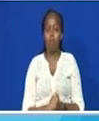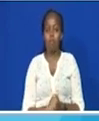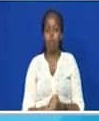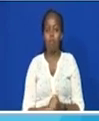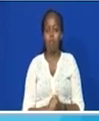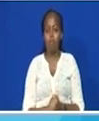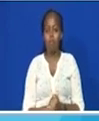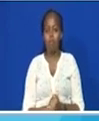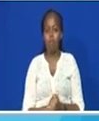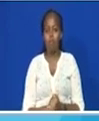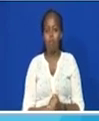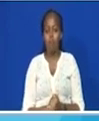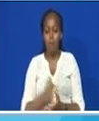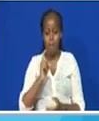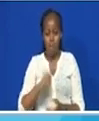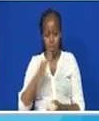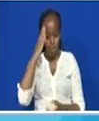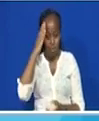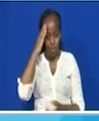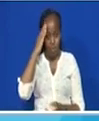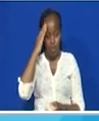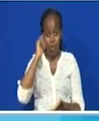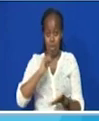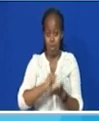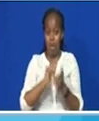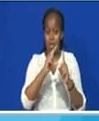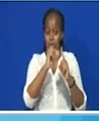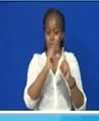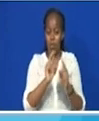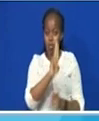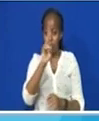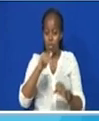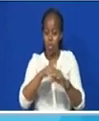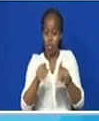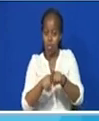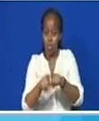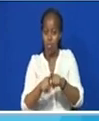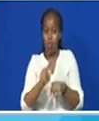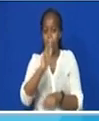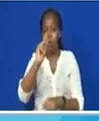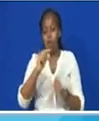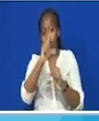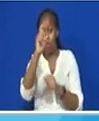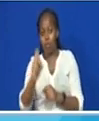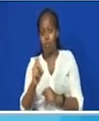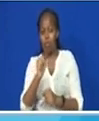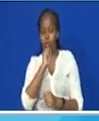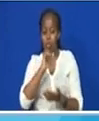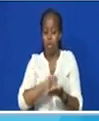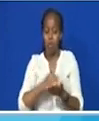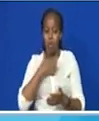Kenya. You must know the terms that have been used in this question for you to be able to answer it